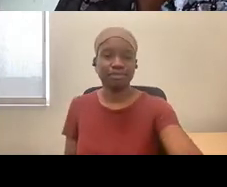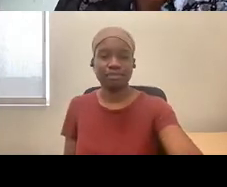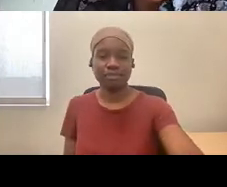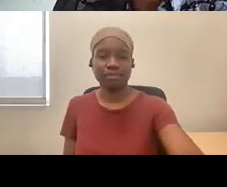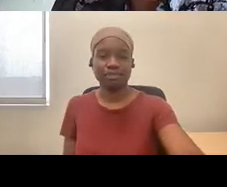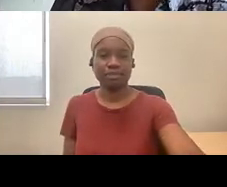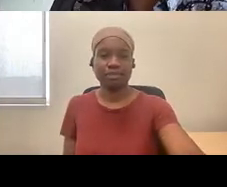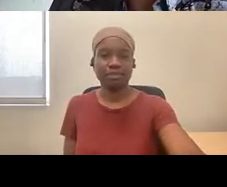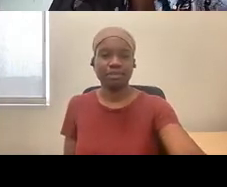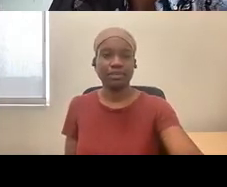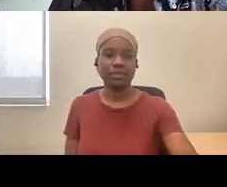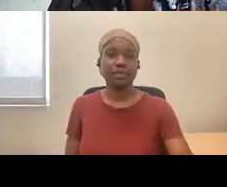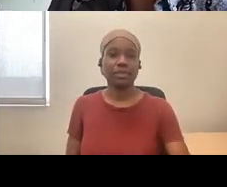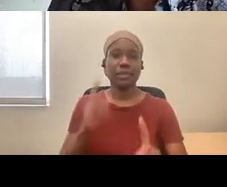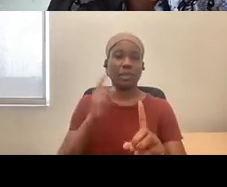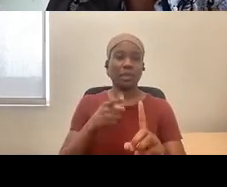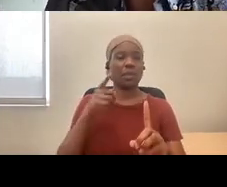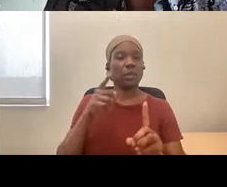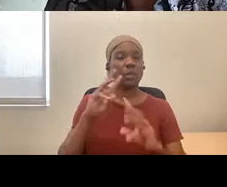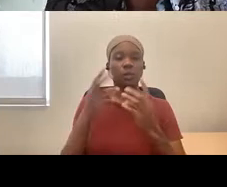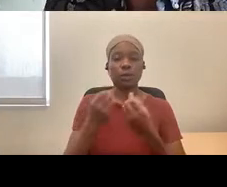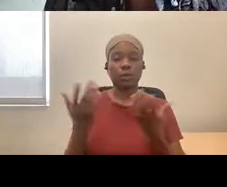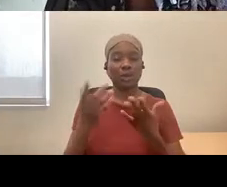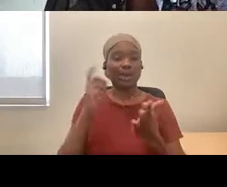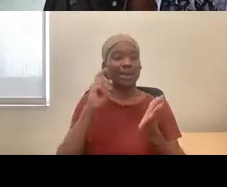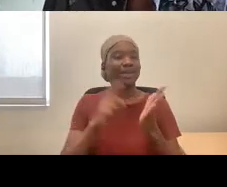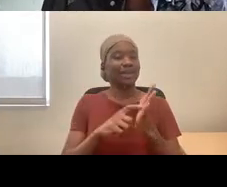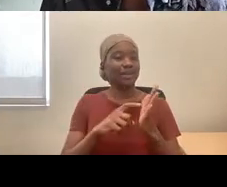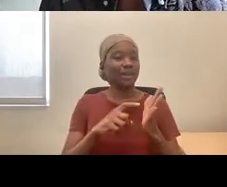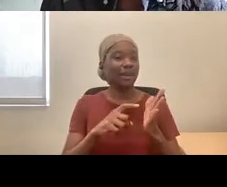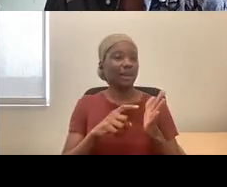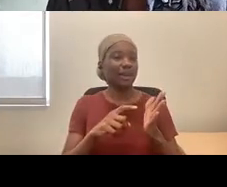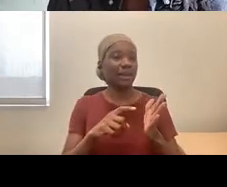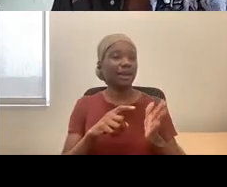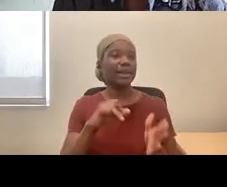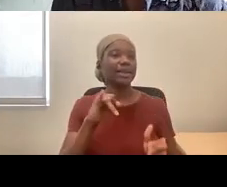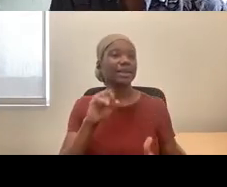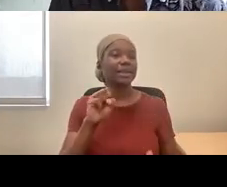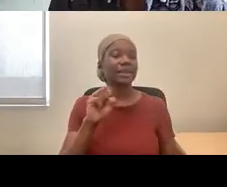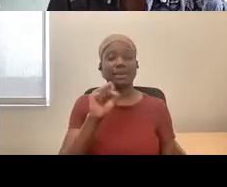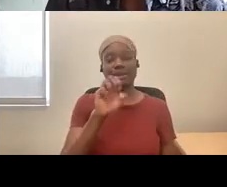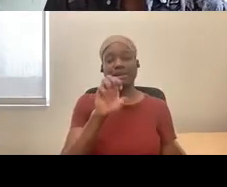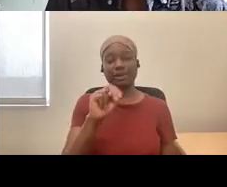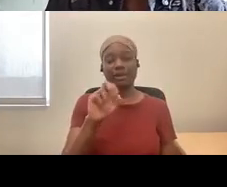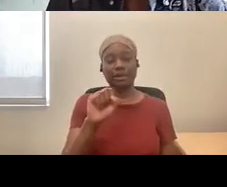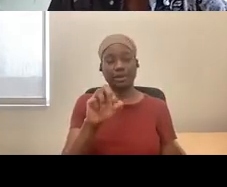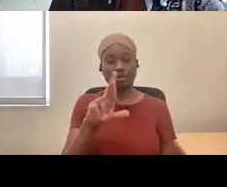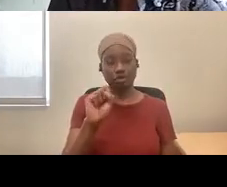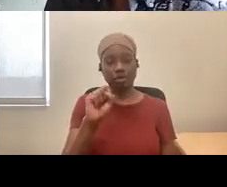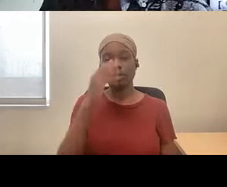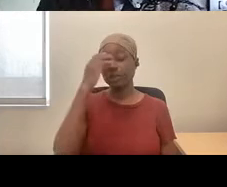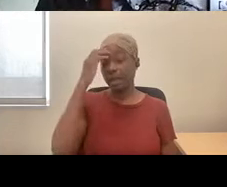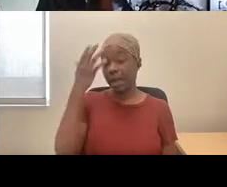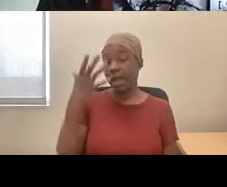The whole theme of this workshop is identifying sensors and then trying to figure out how we can control them manually and in